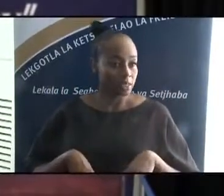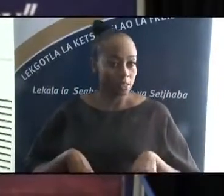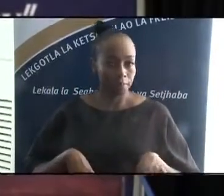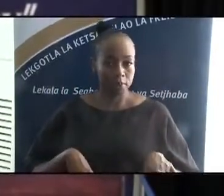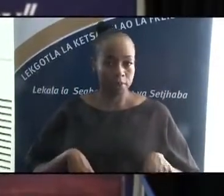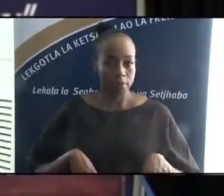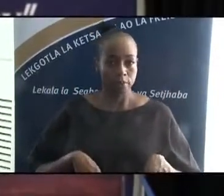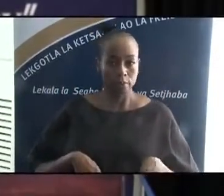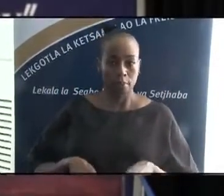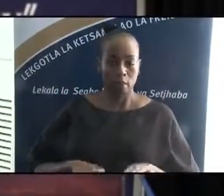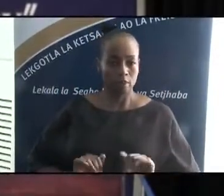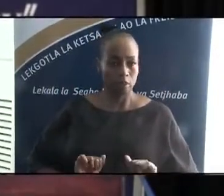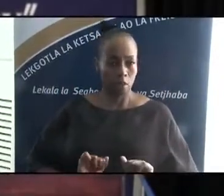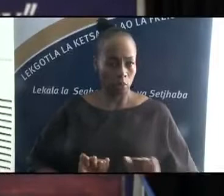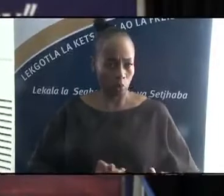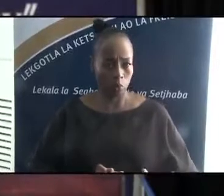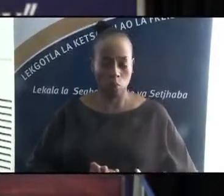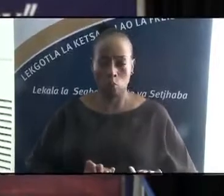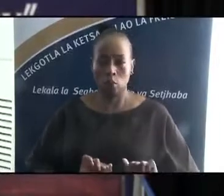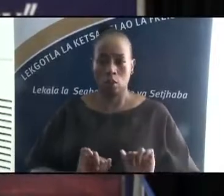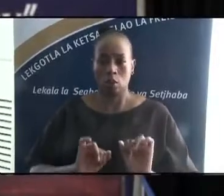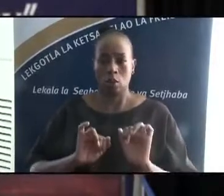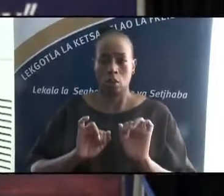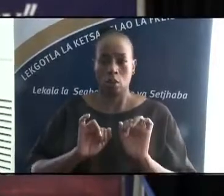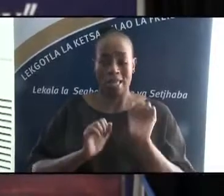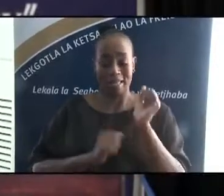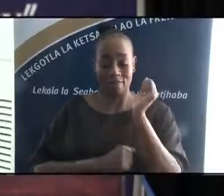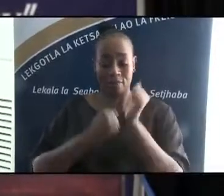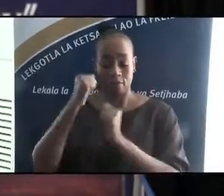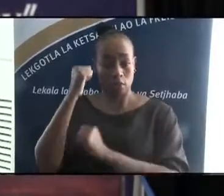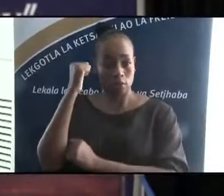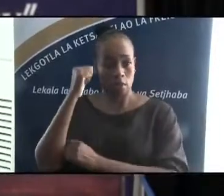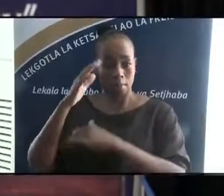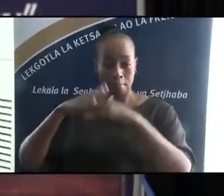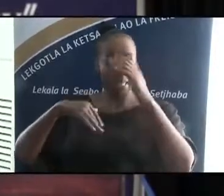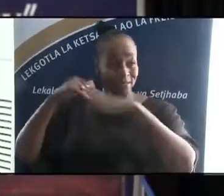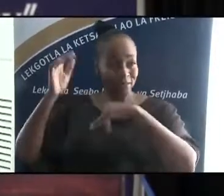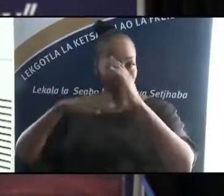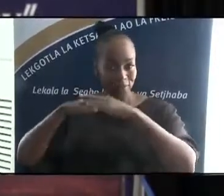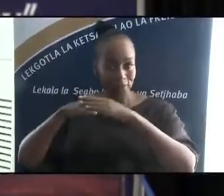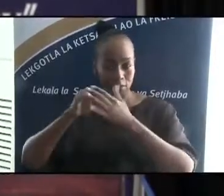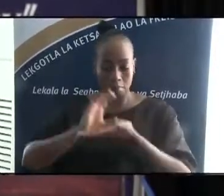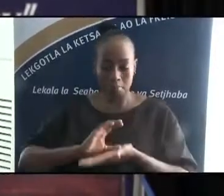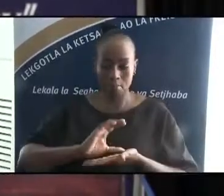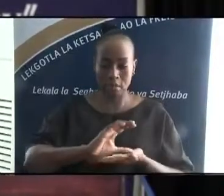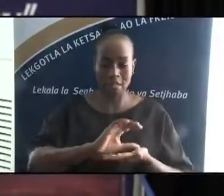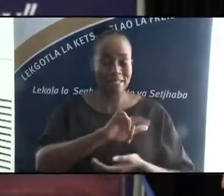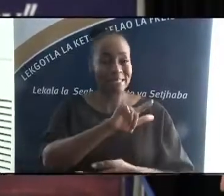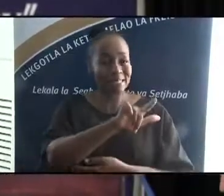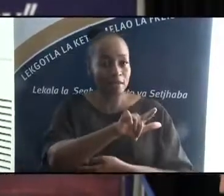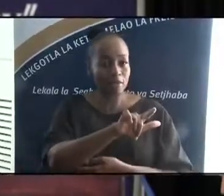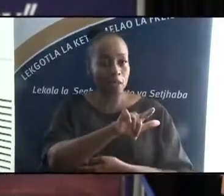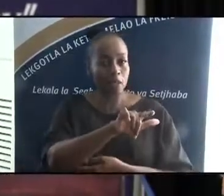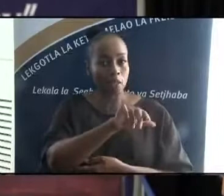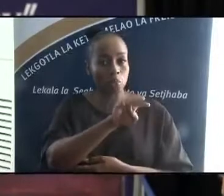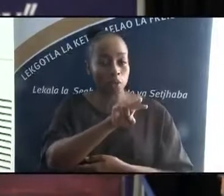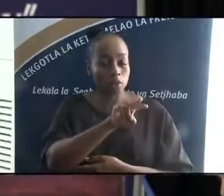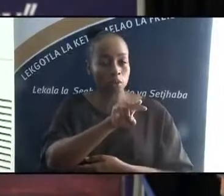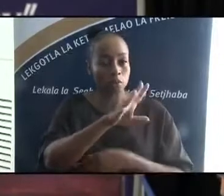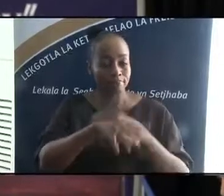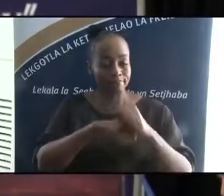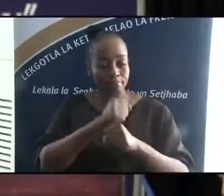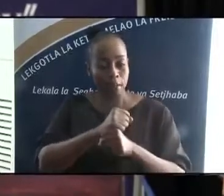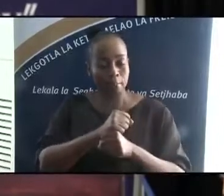The municipal infrastructure grant was allocated 781 million in the